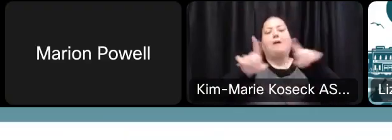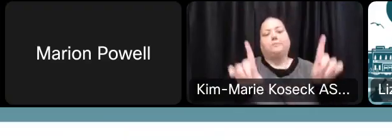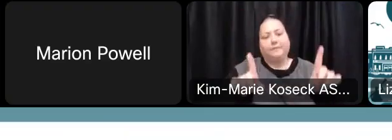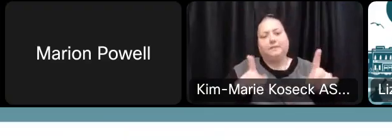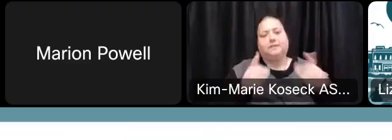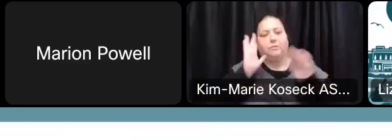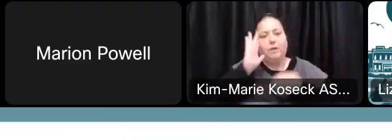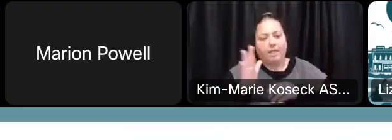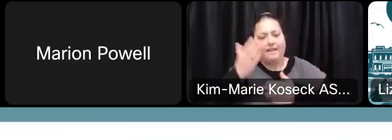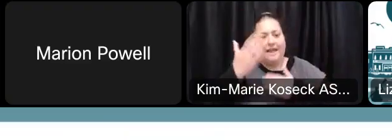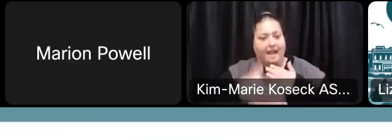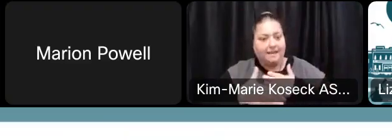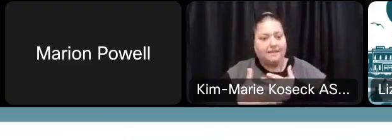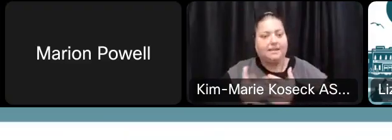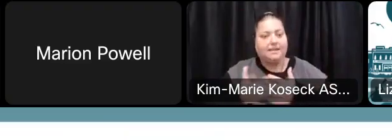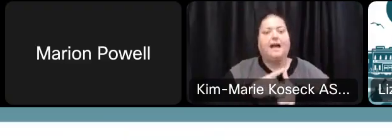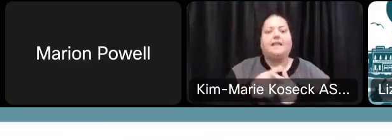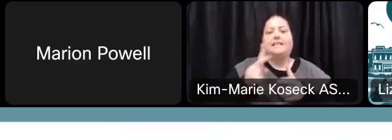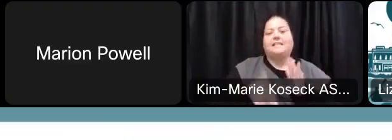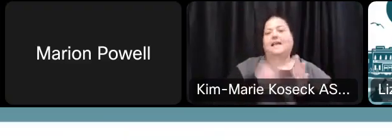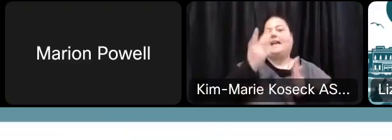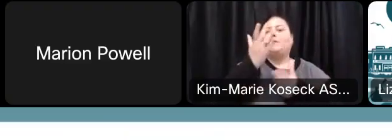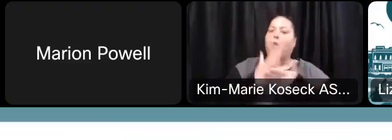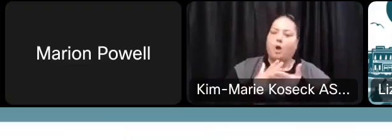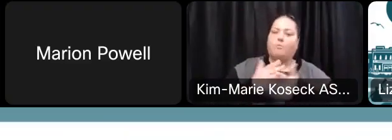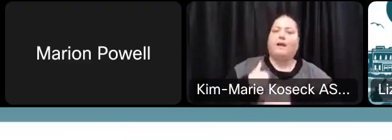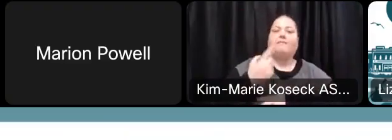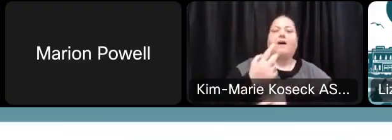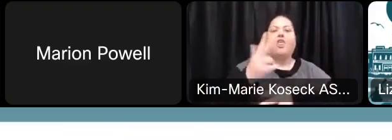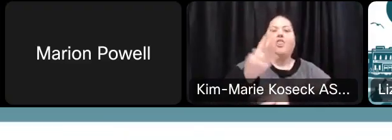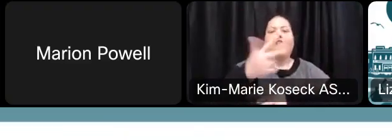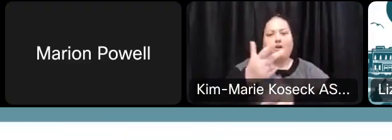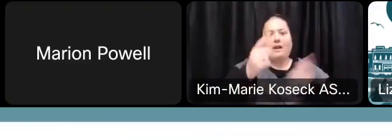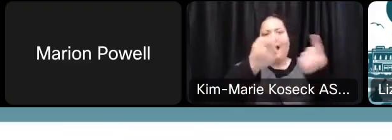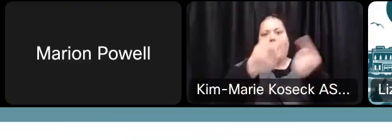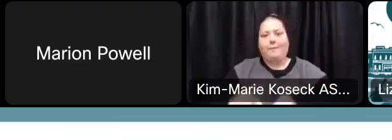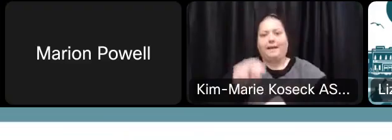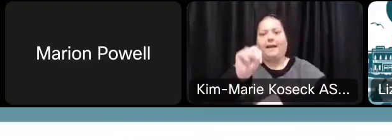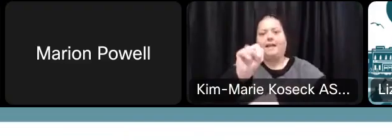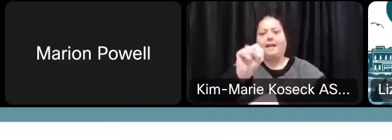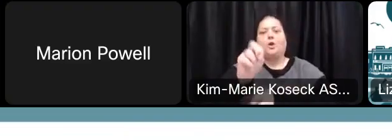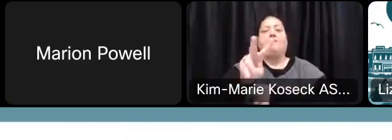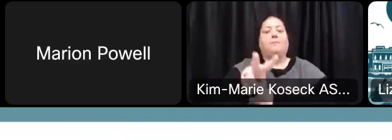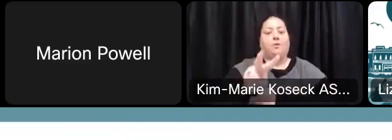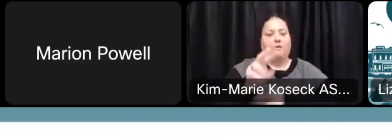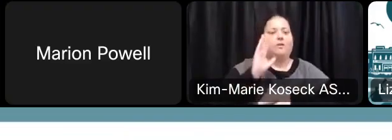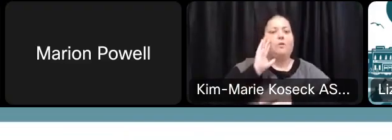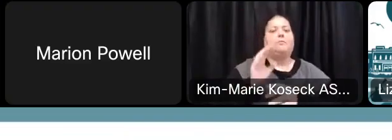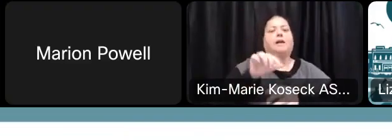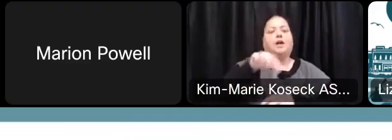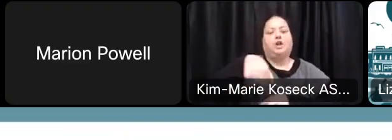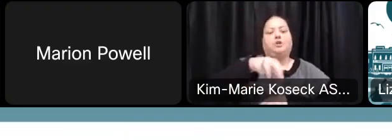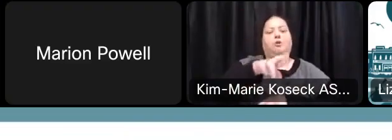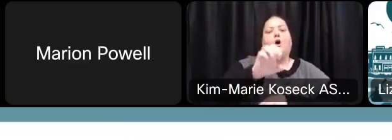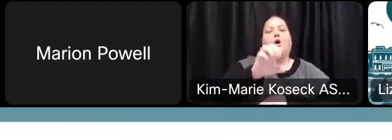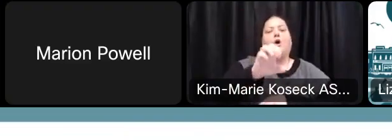announcements. We are in the second version of this webinar series, so we do have a third one coming up in November. So there'll be a QR code and a link to scan if